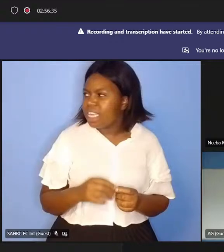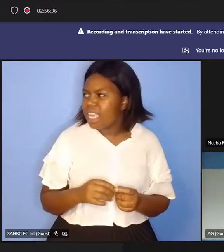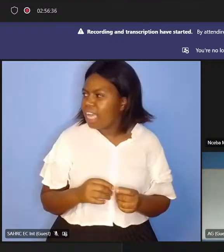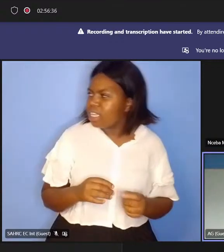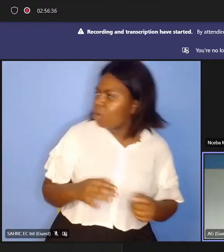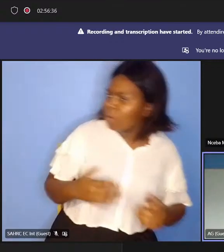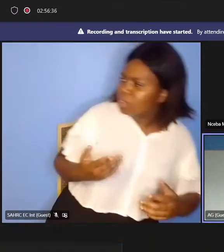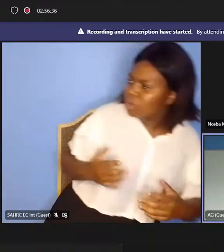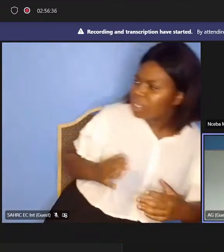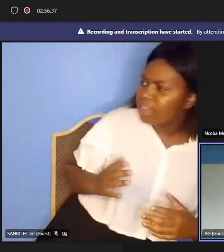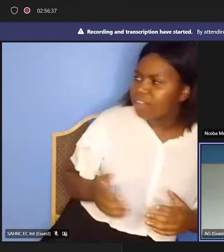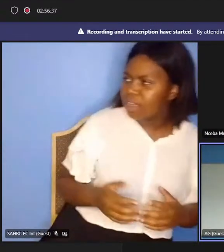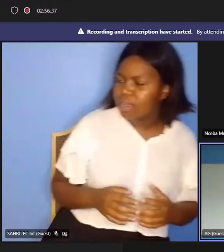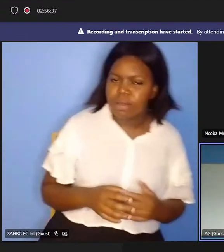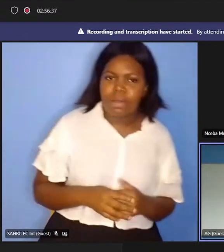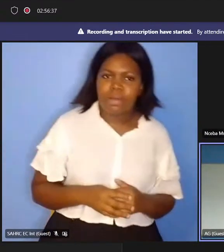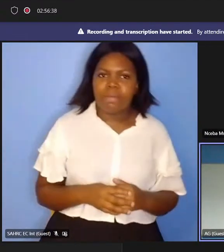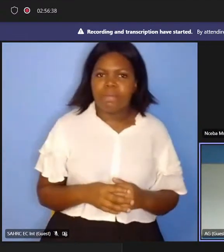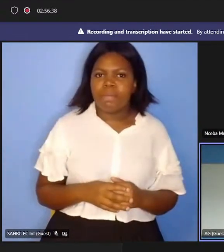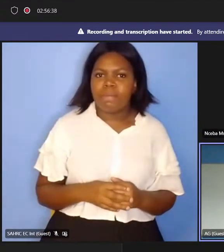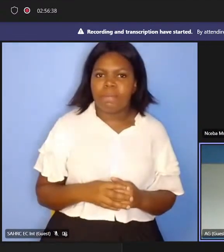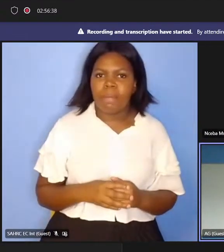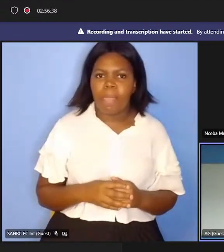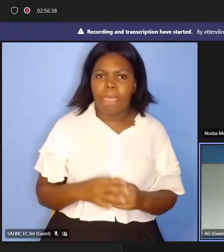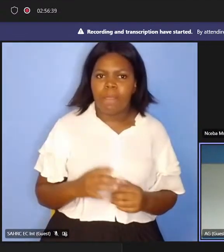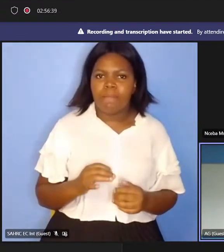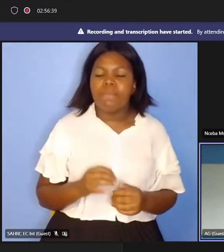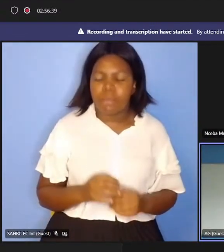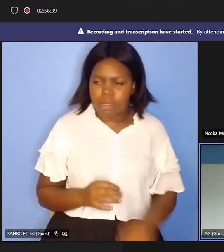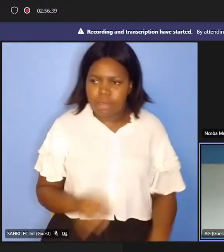or the best interest of the child is paramount.